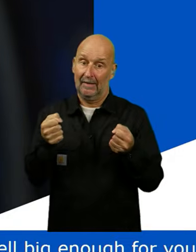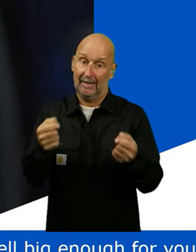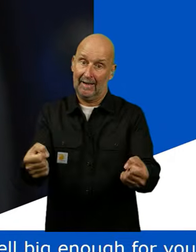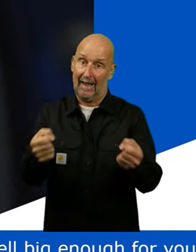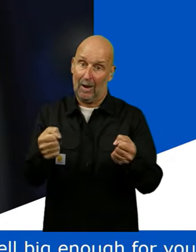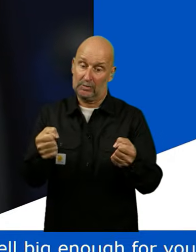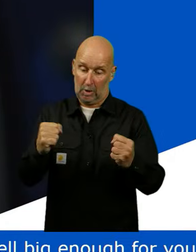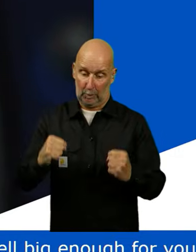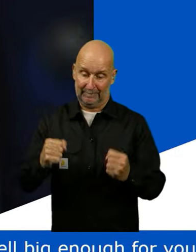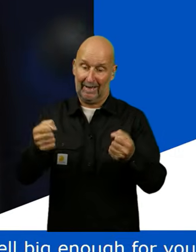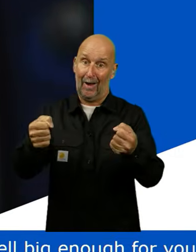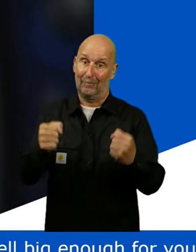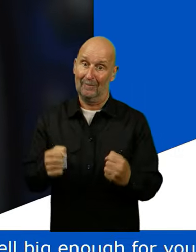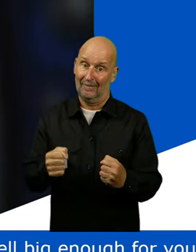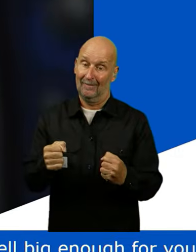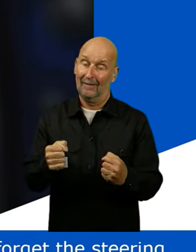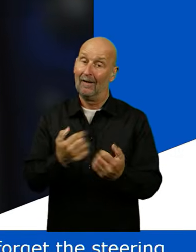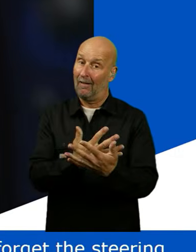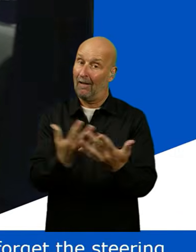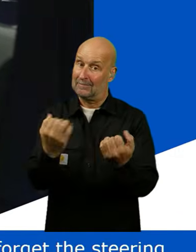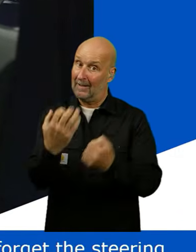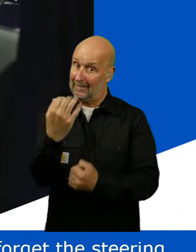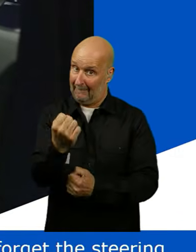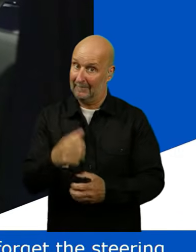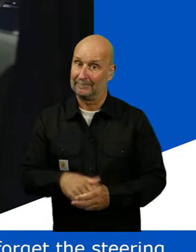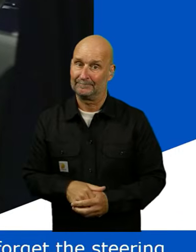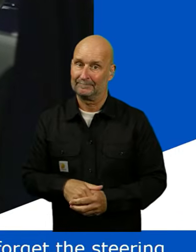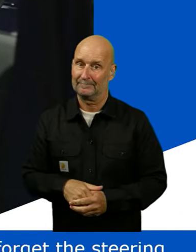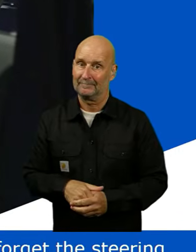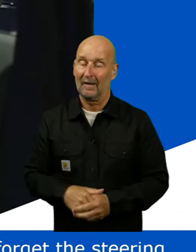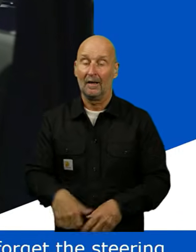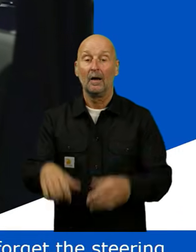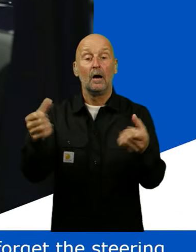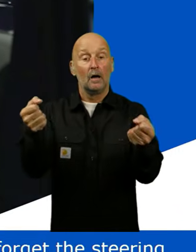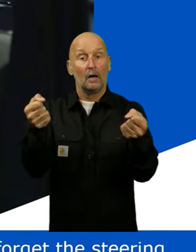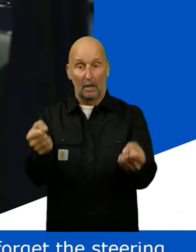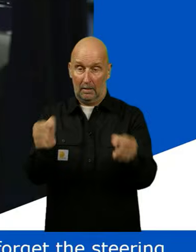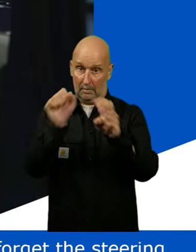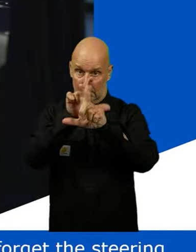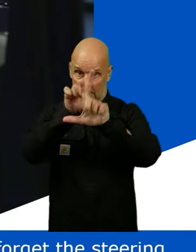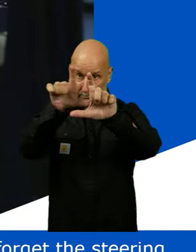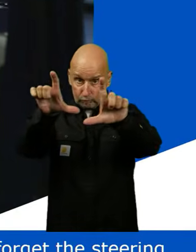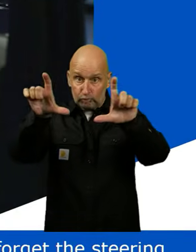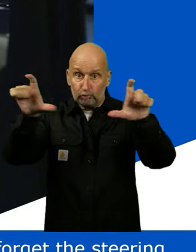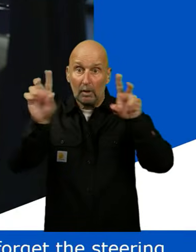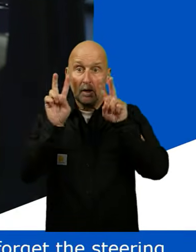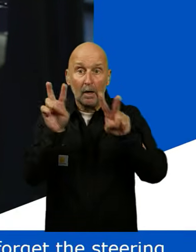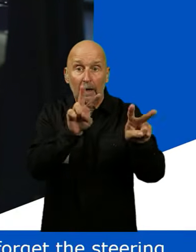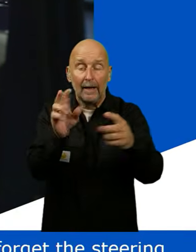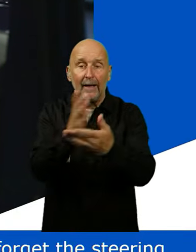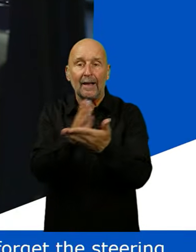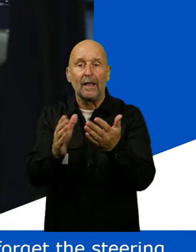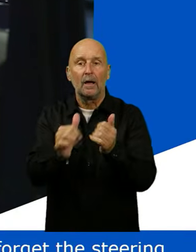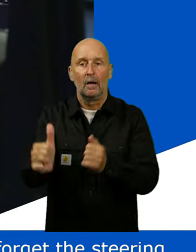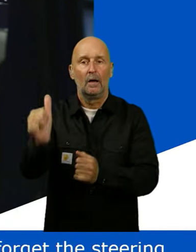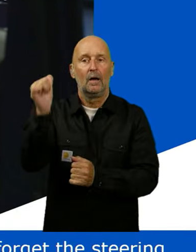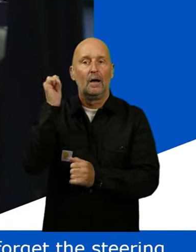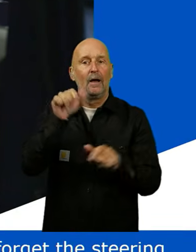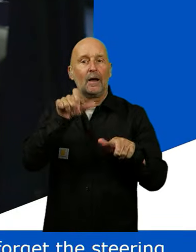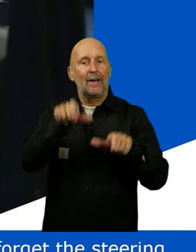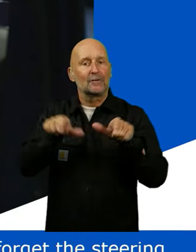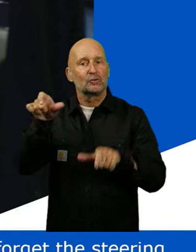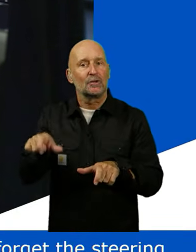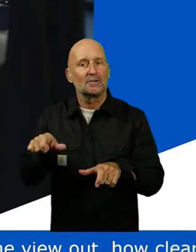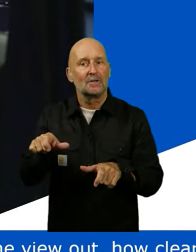out and up and down on many cars too. Think about the view out. How clear is it? And don't forget your passengers in the back as well. Make